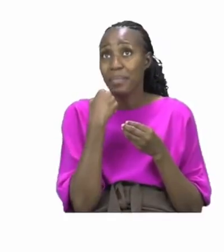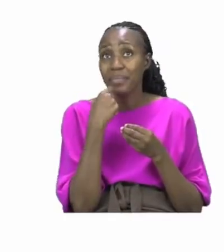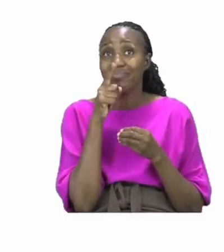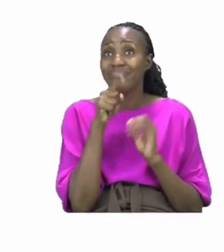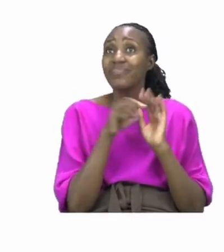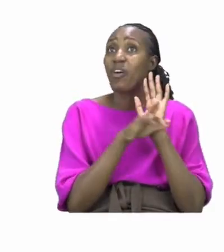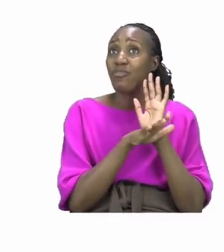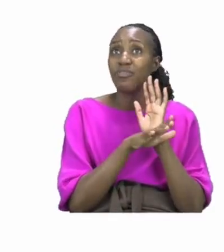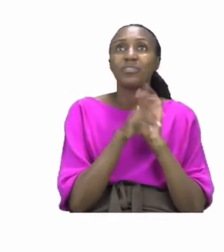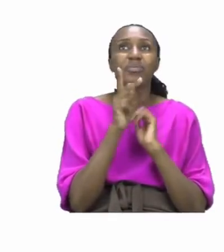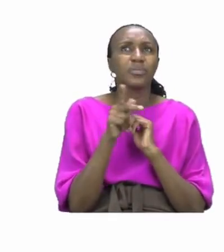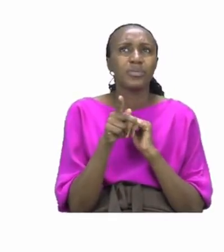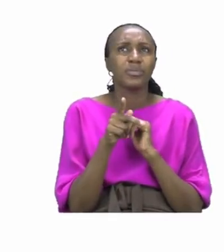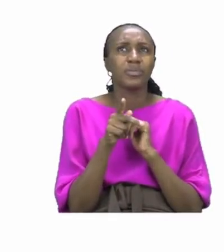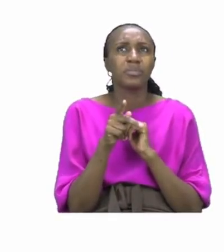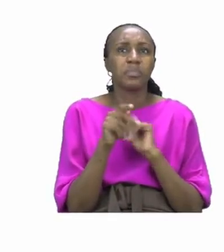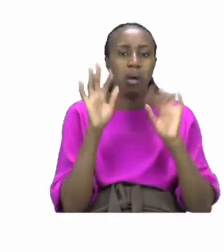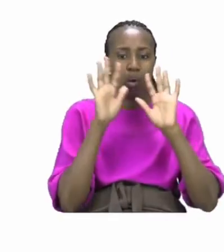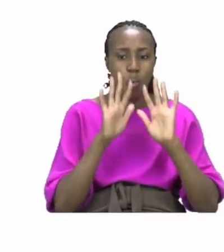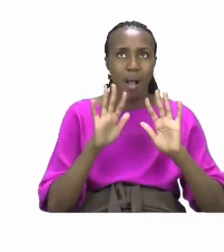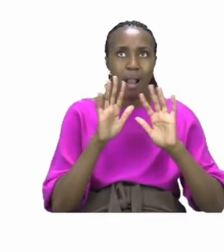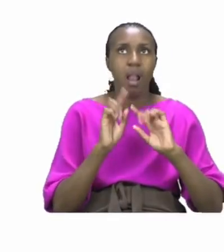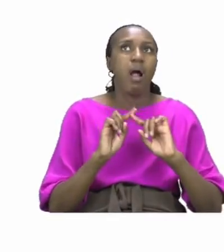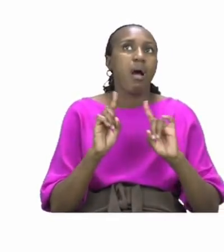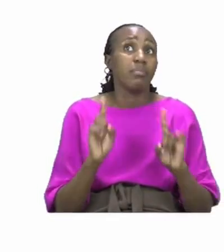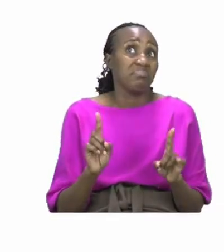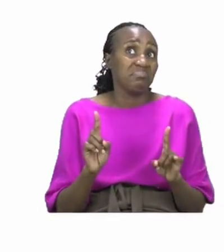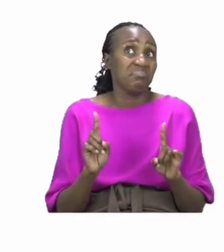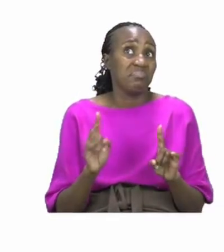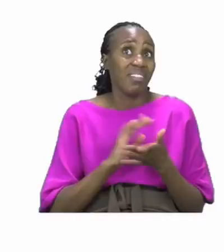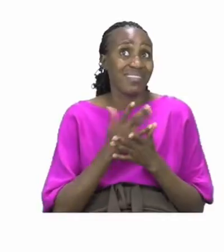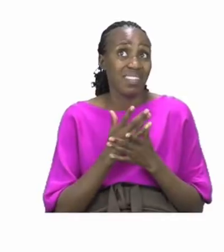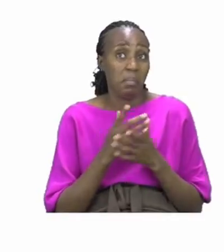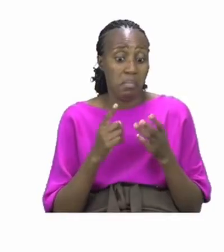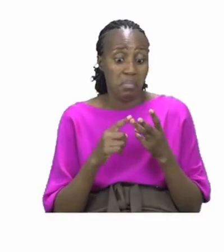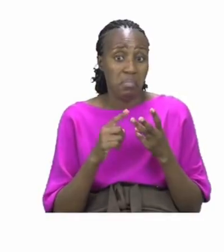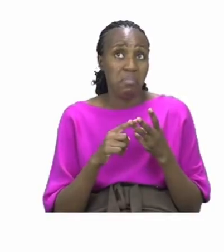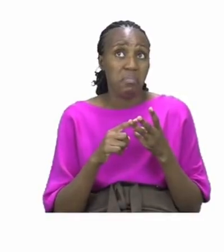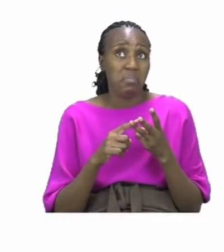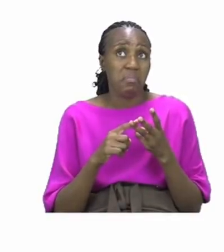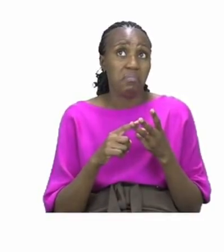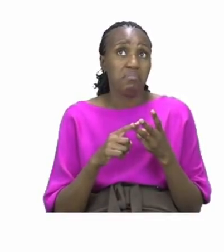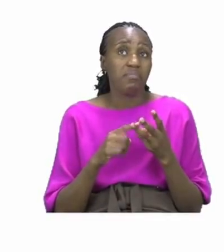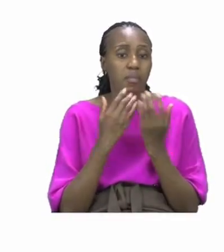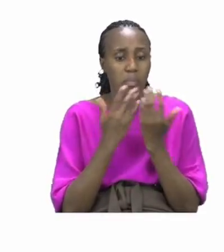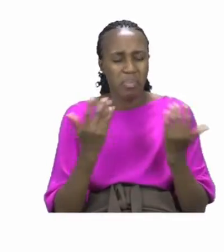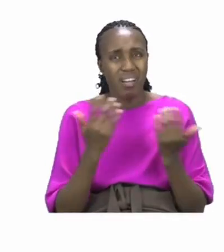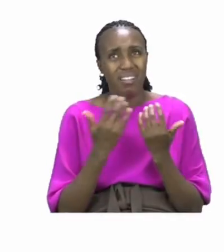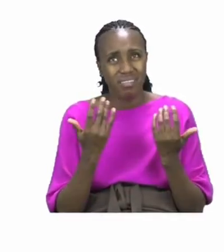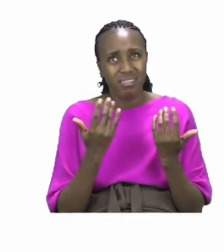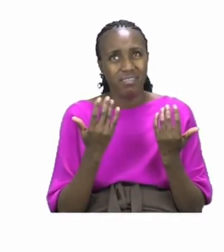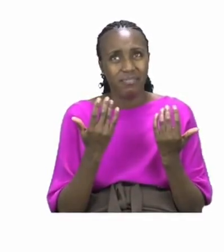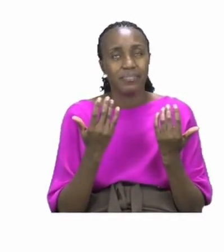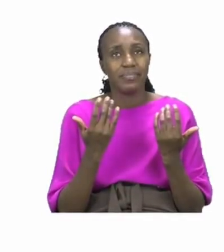fruit and it also comes in different colors. Some pears, or rather most of them, are green in